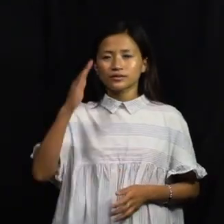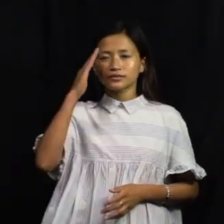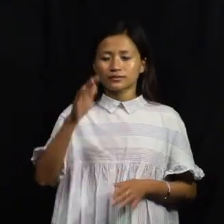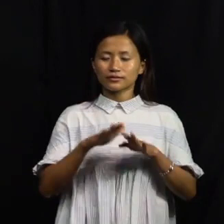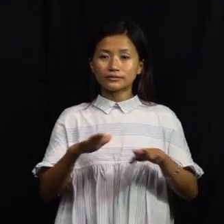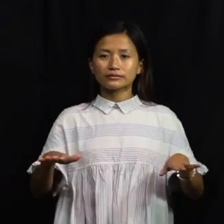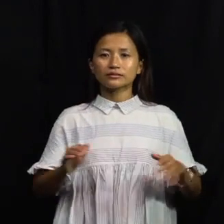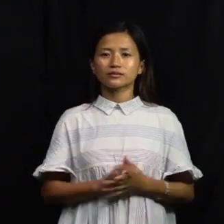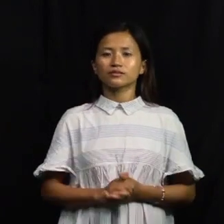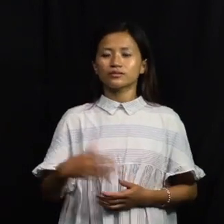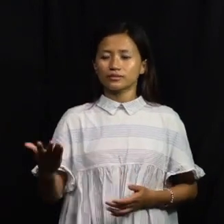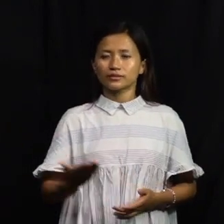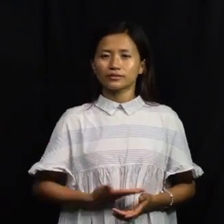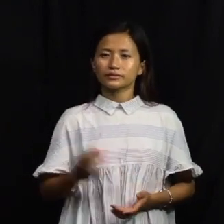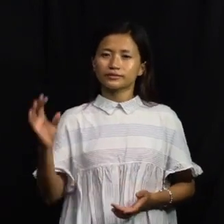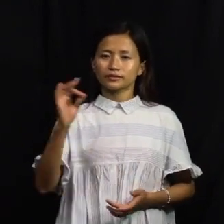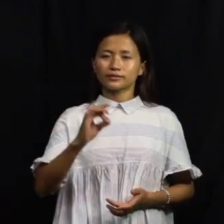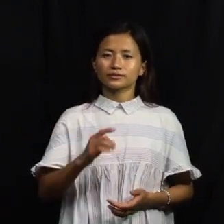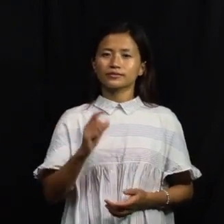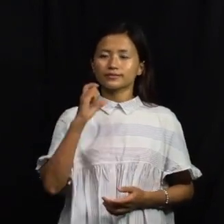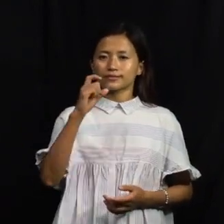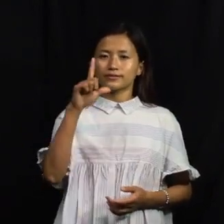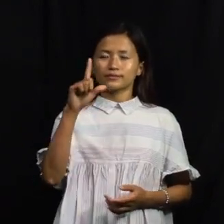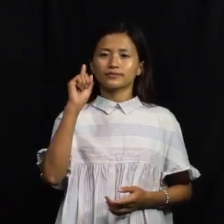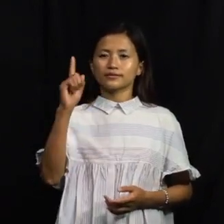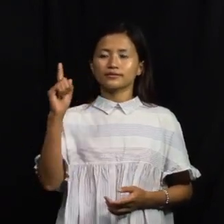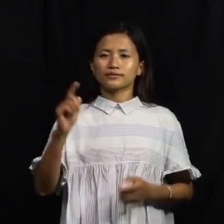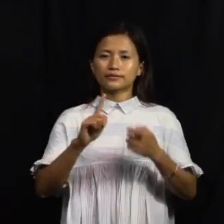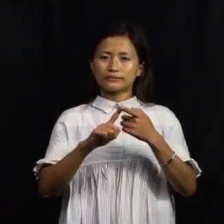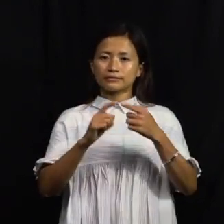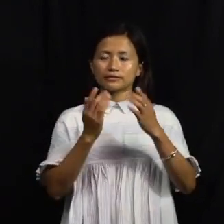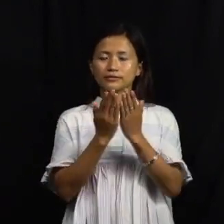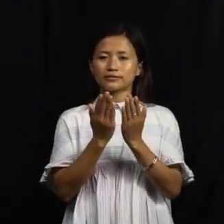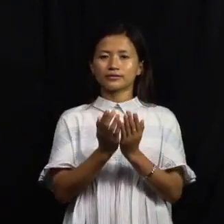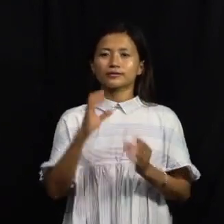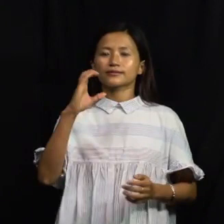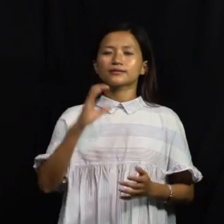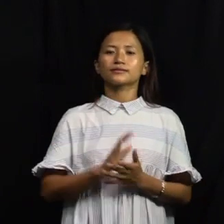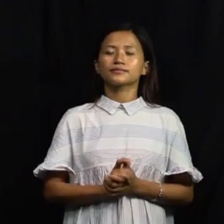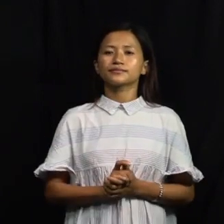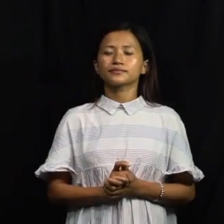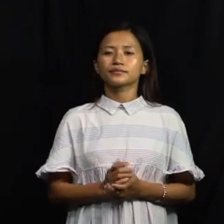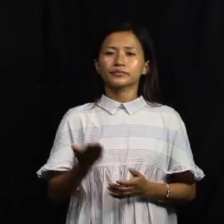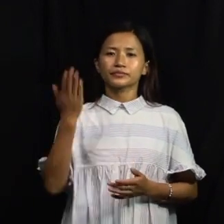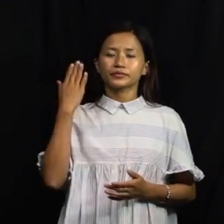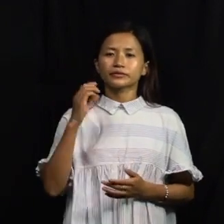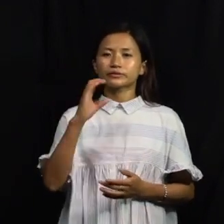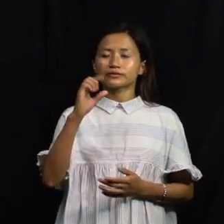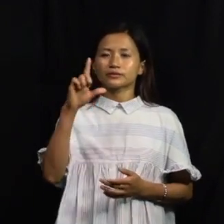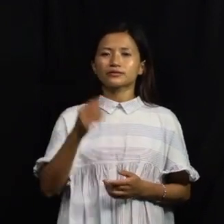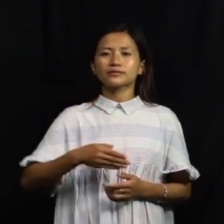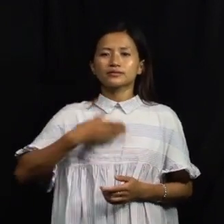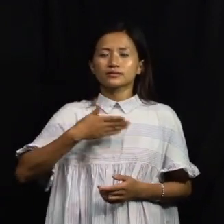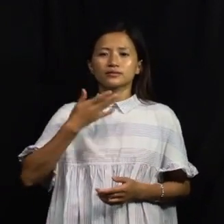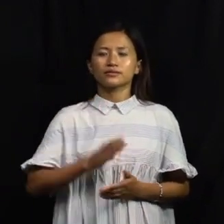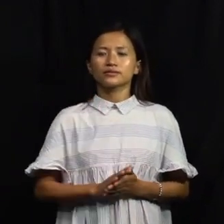Hello students, welcome once again to class 11 education class, and in the previous class we were dealing with the